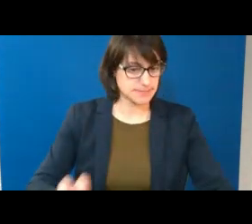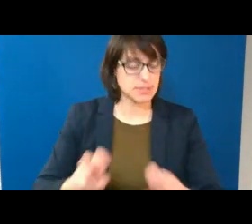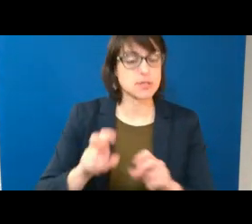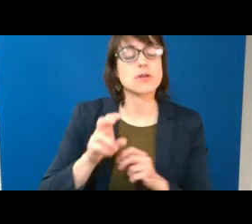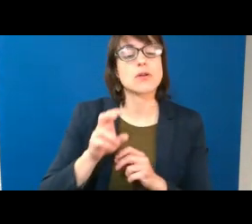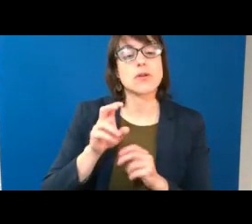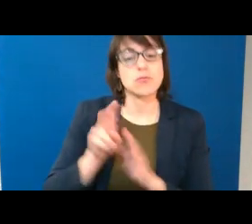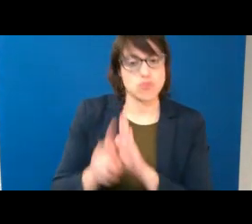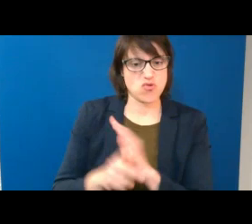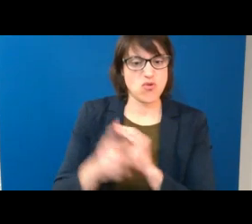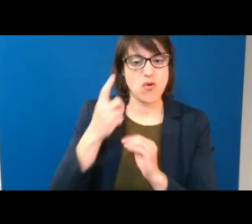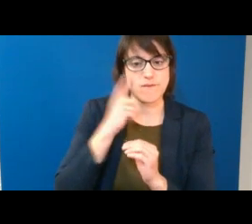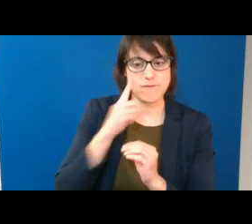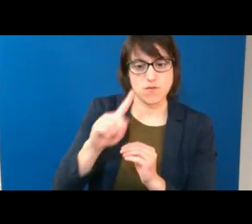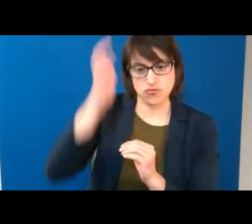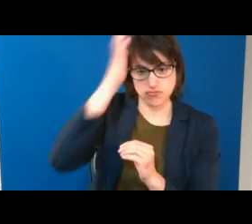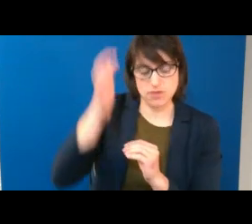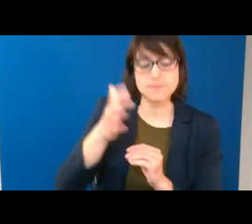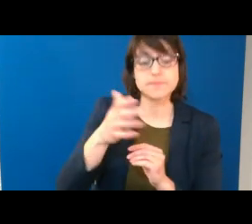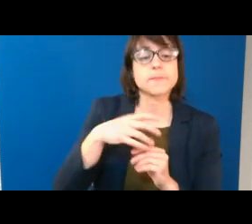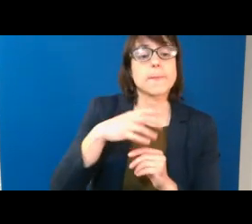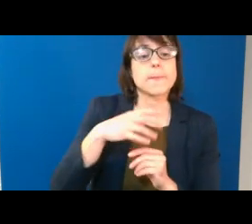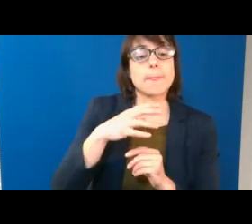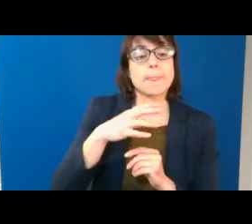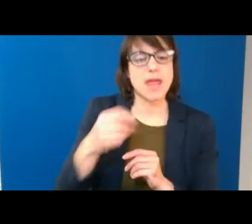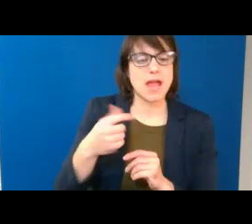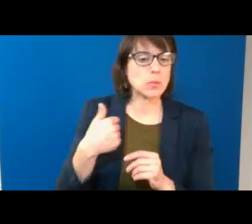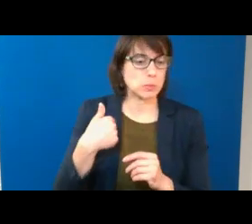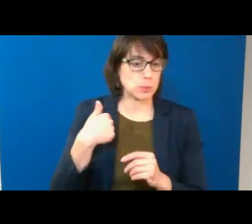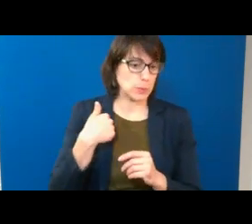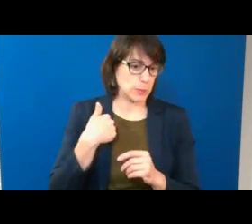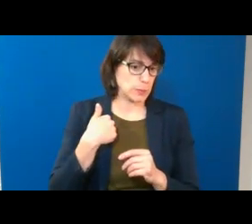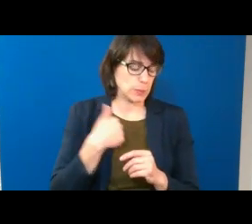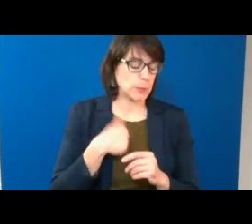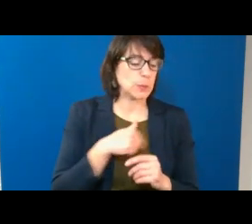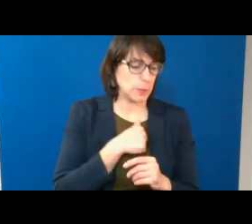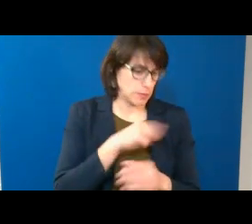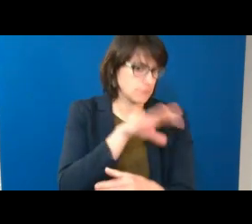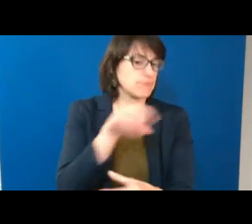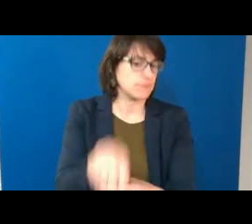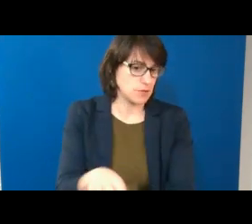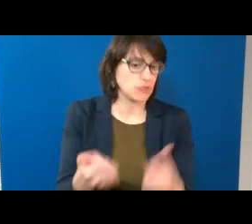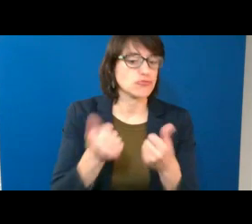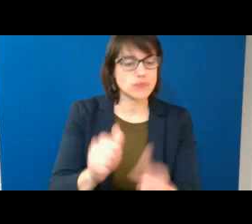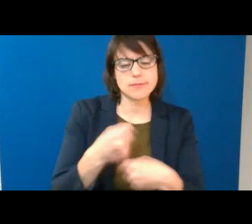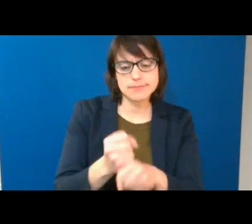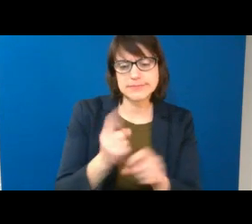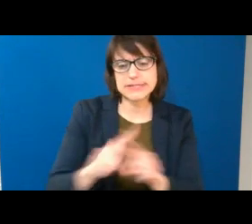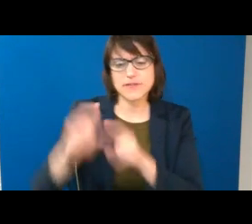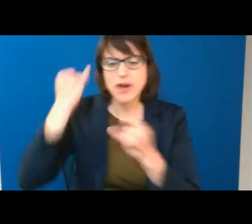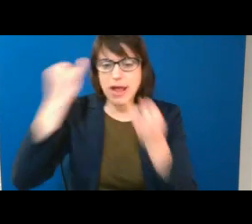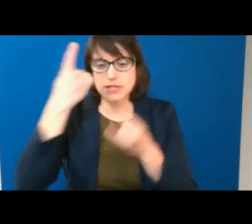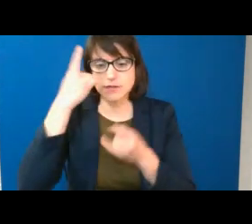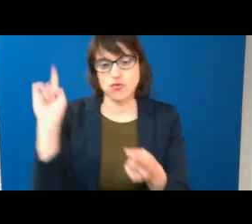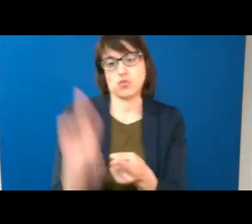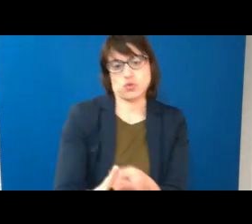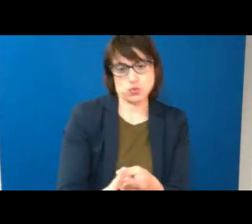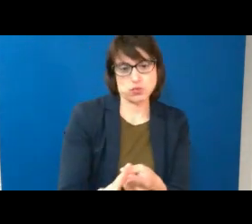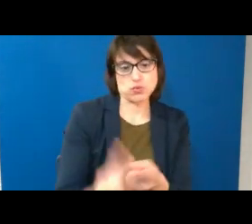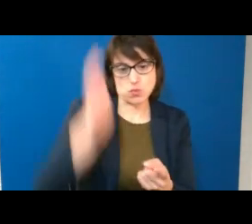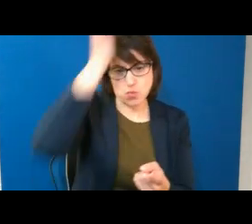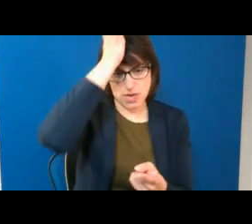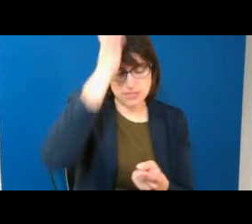locally within the community to try and generate ideas and support and development to reduced waste. So some of that has also led us